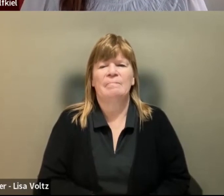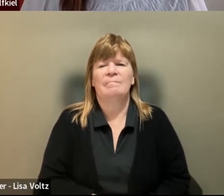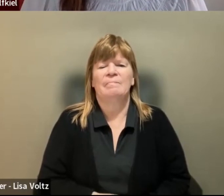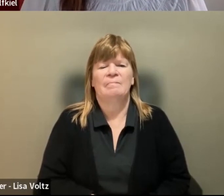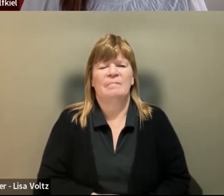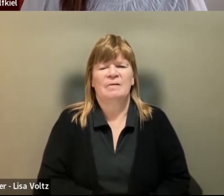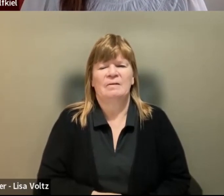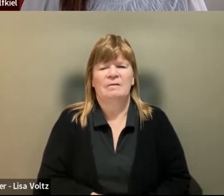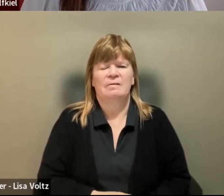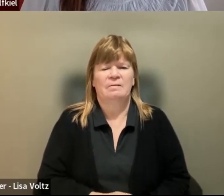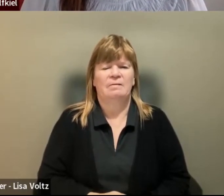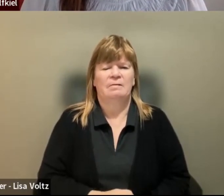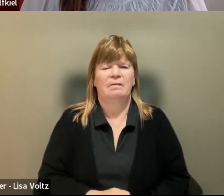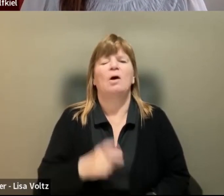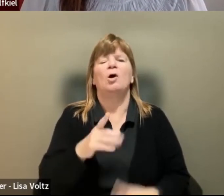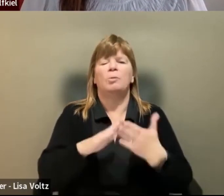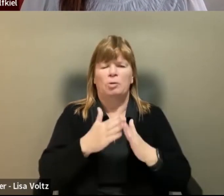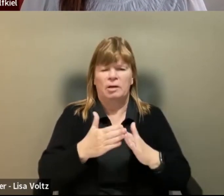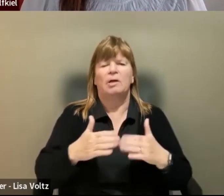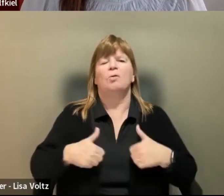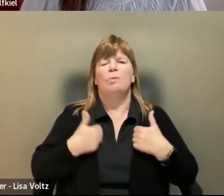Oh, Community Residential Care Facility is